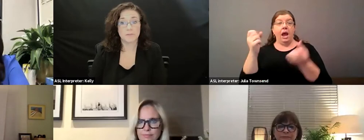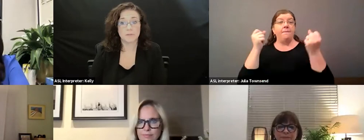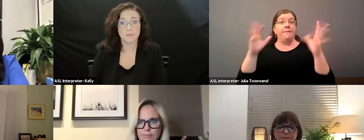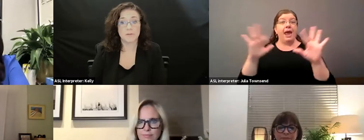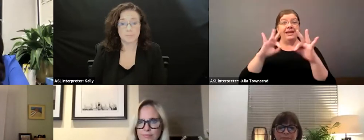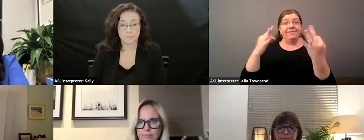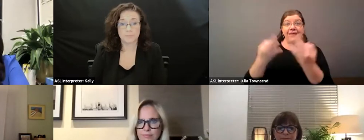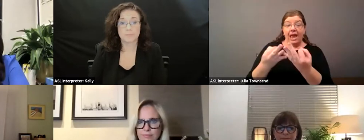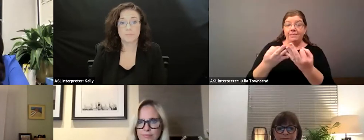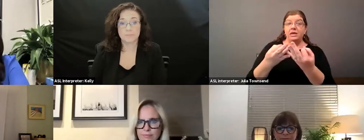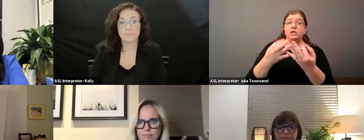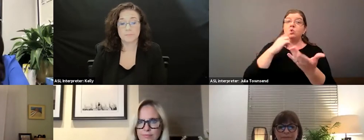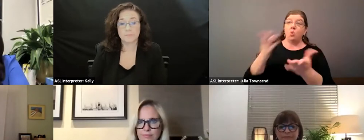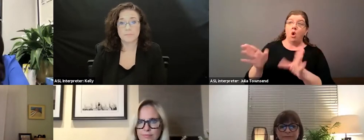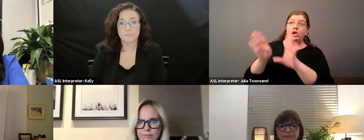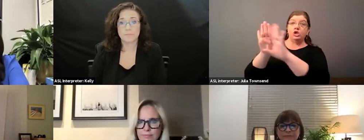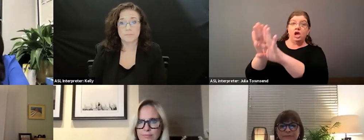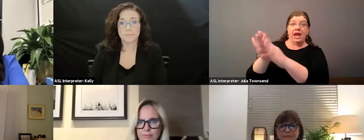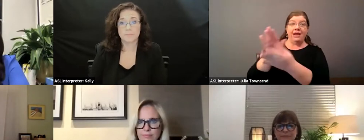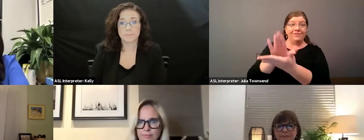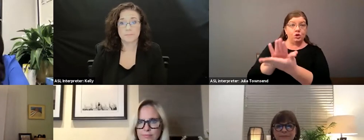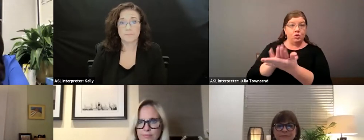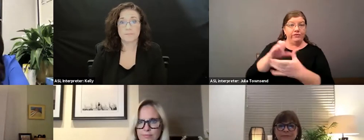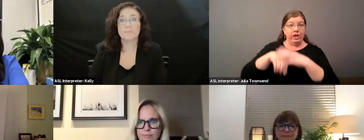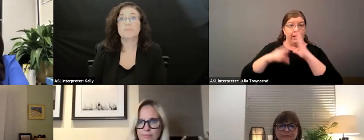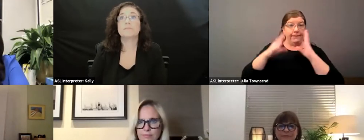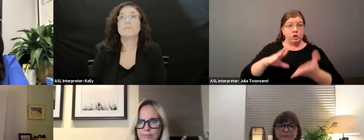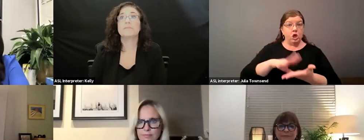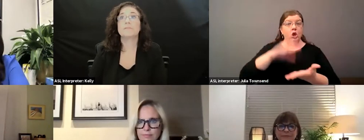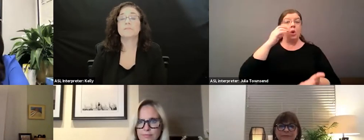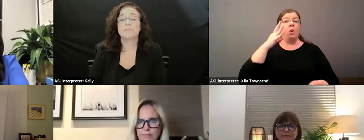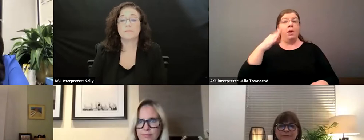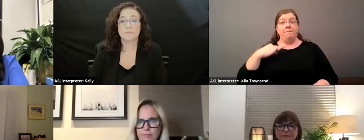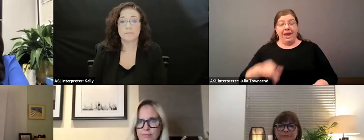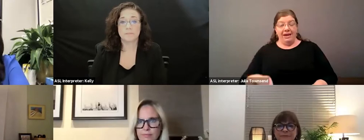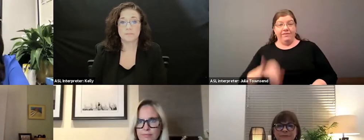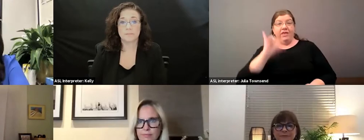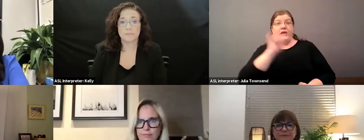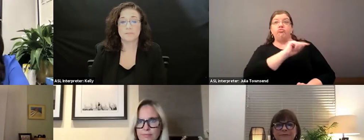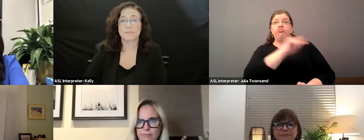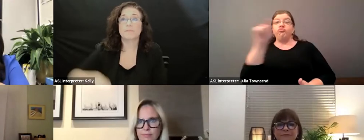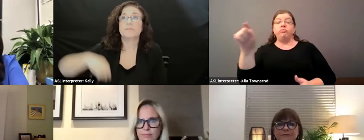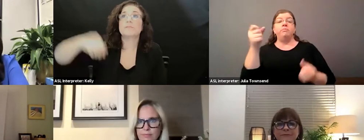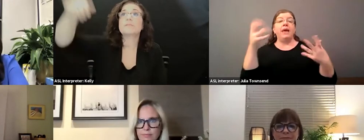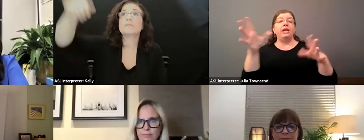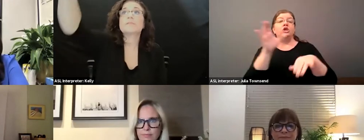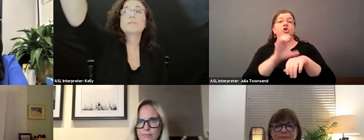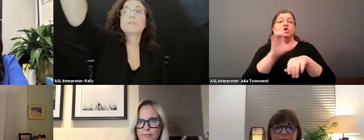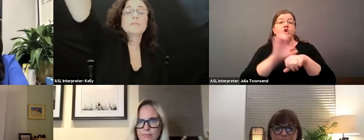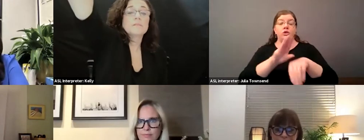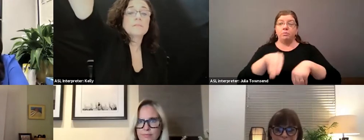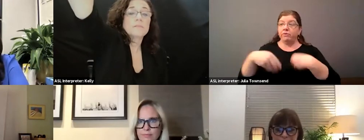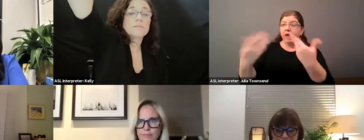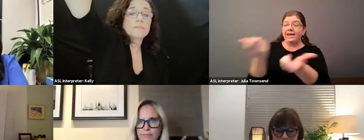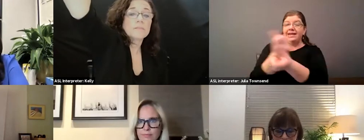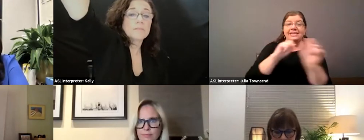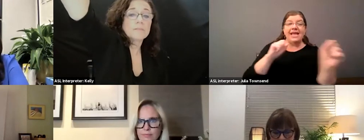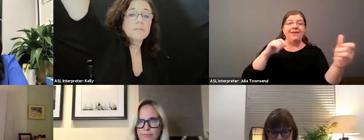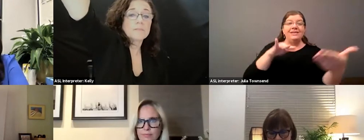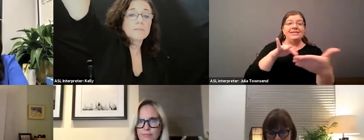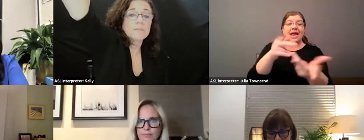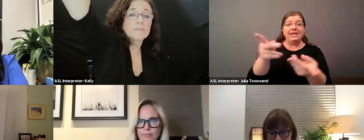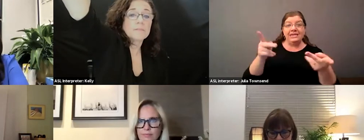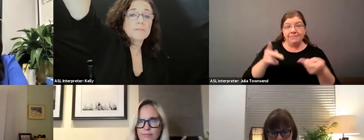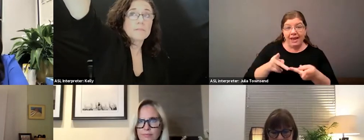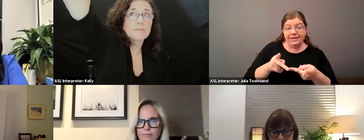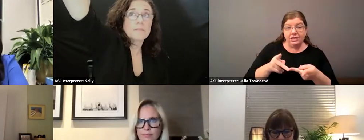shut out of schools for in-person learning are benefiting from the various churches stepping up providing a safe study space and